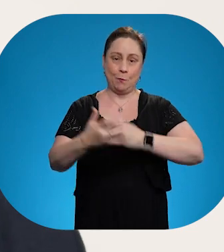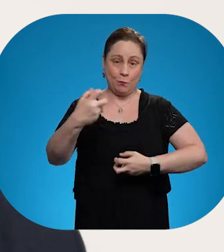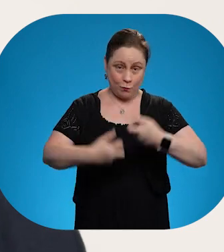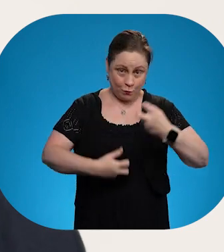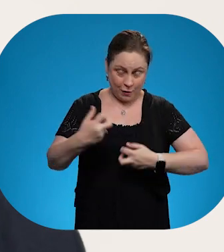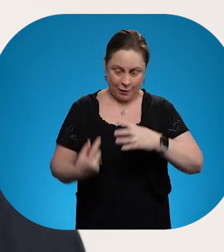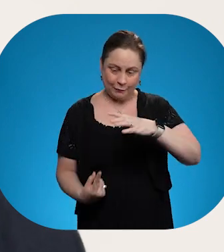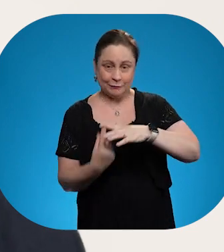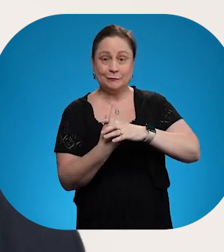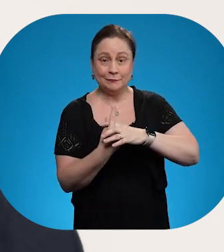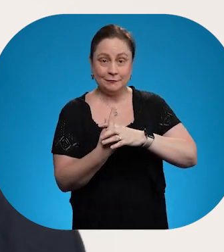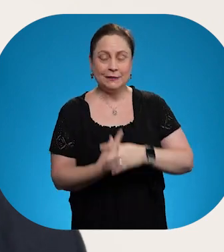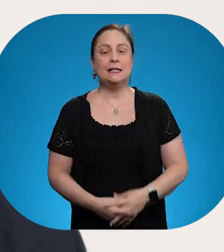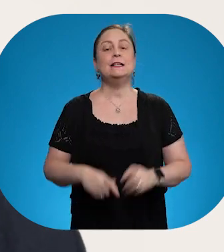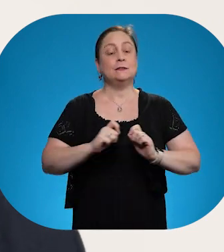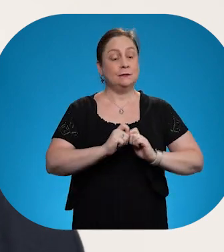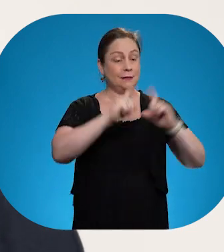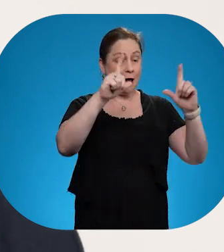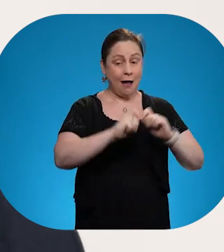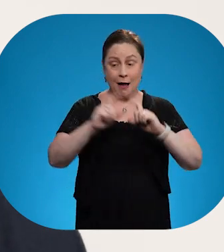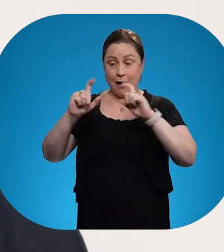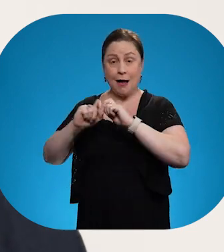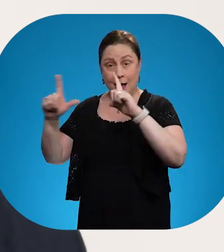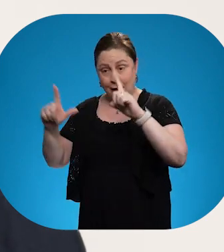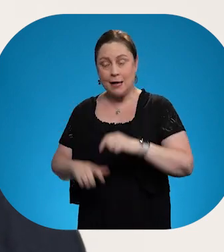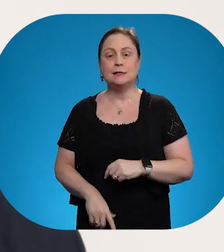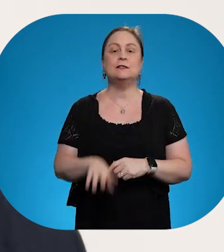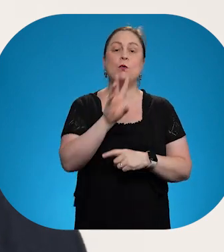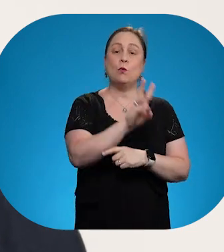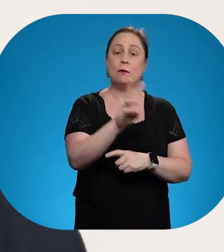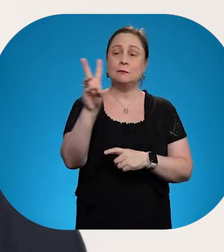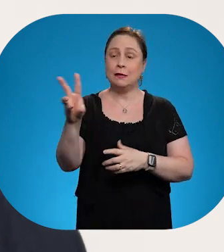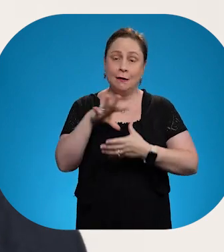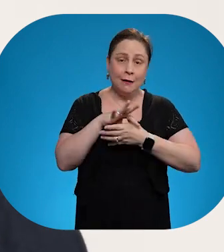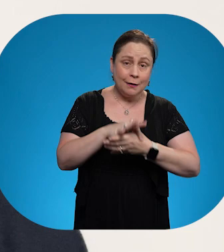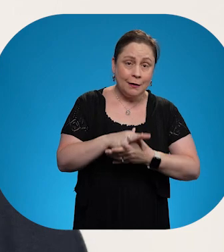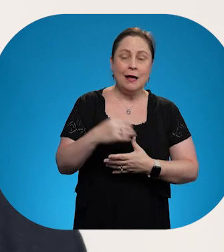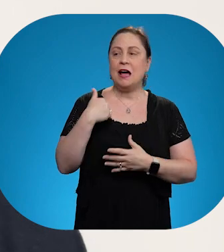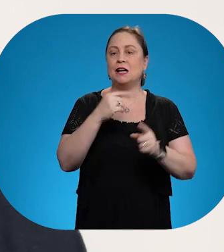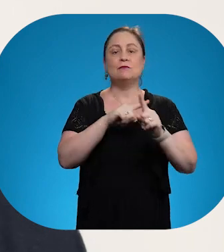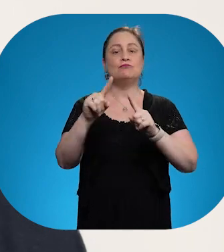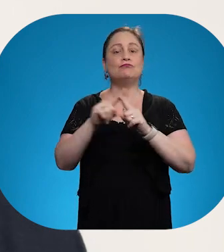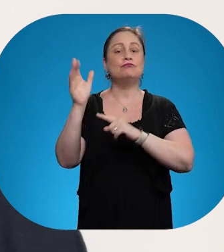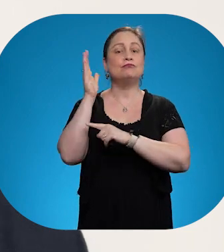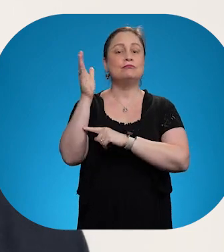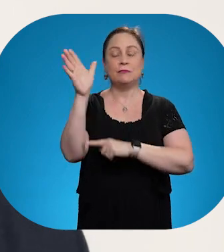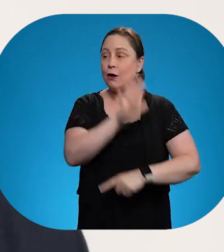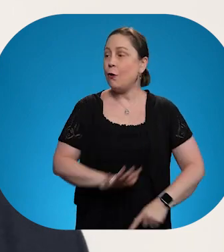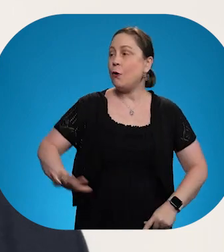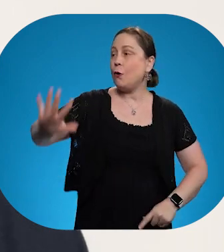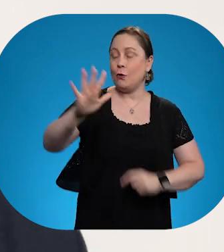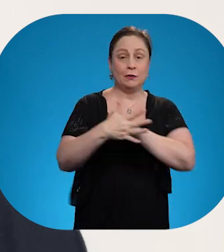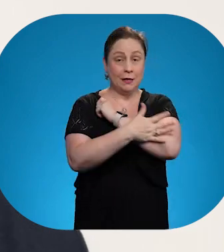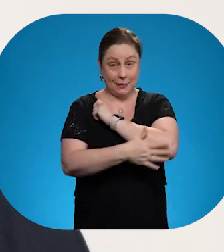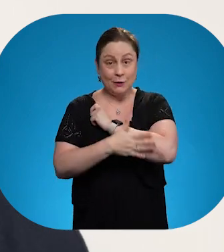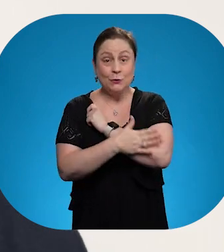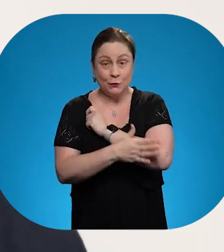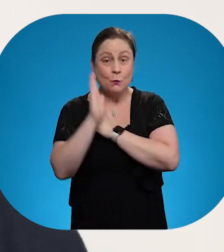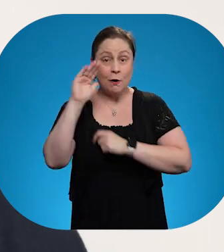We'll be showing slides, website content, have presenters from various places across the country,